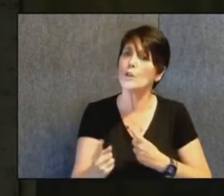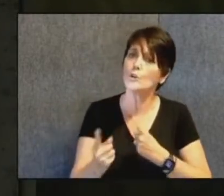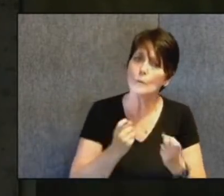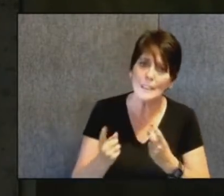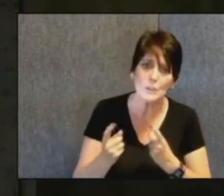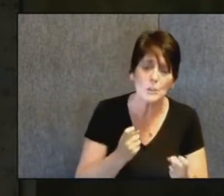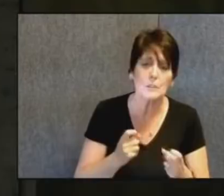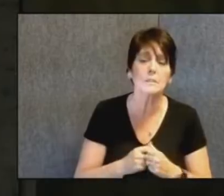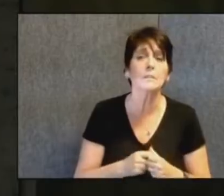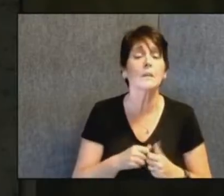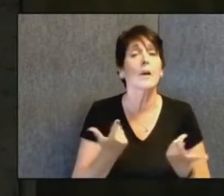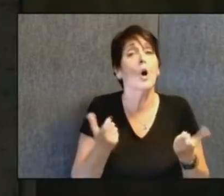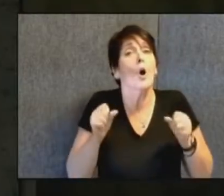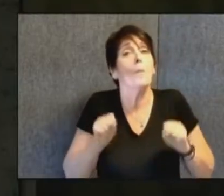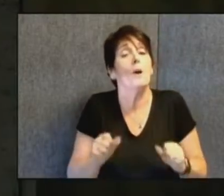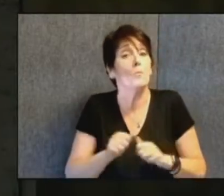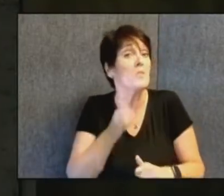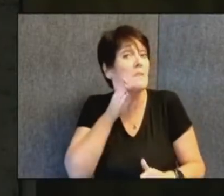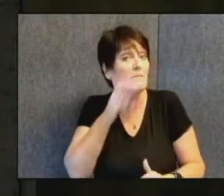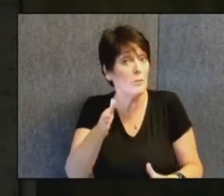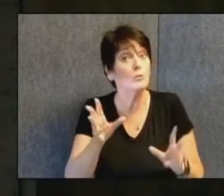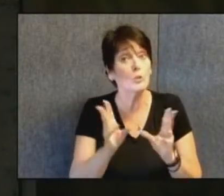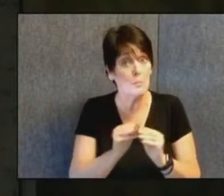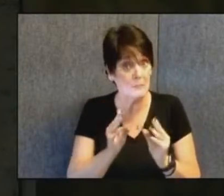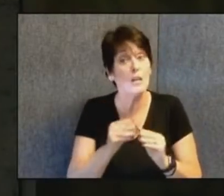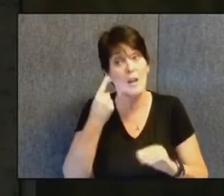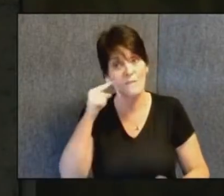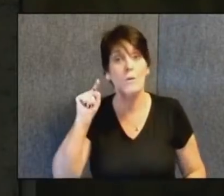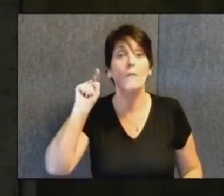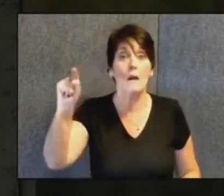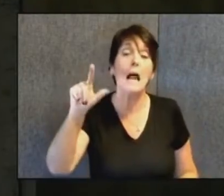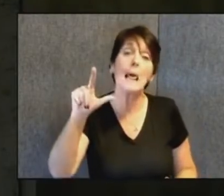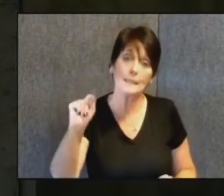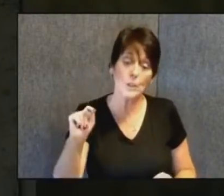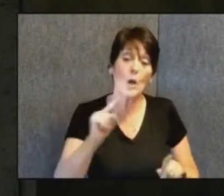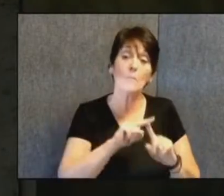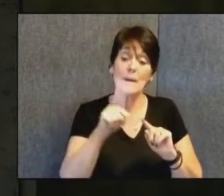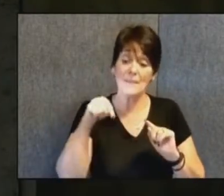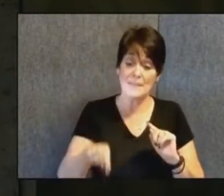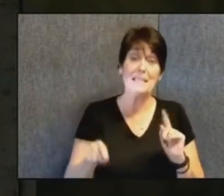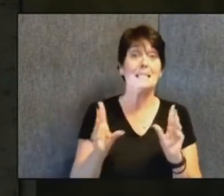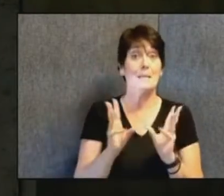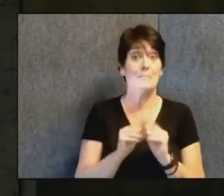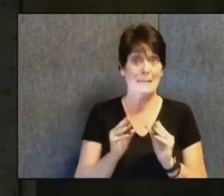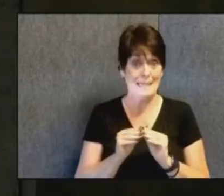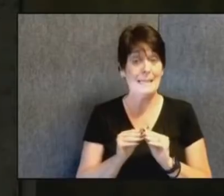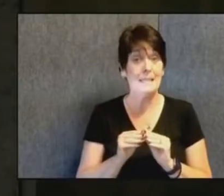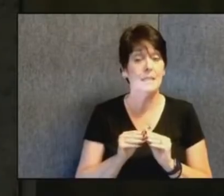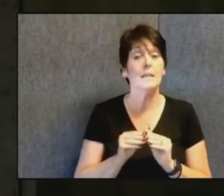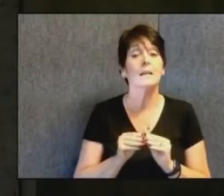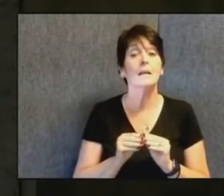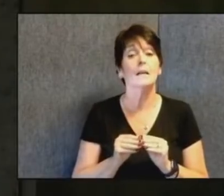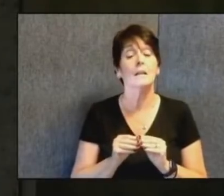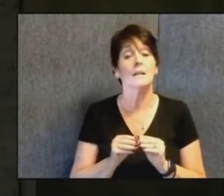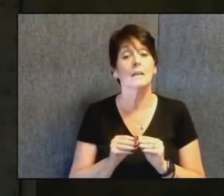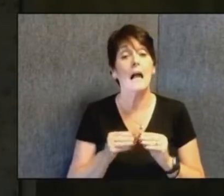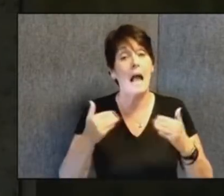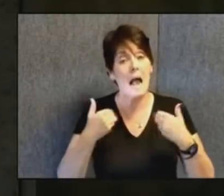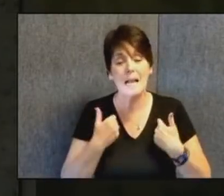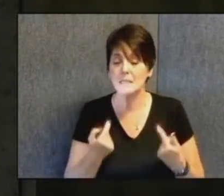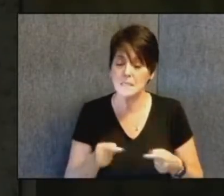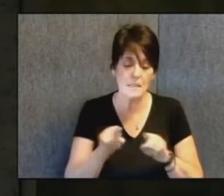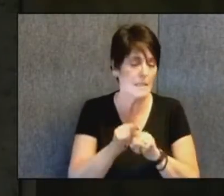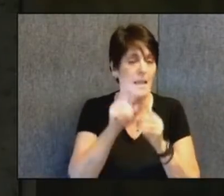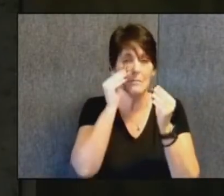questions, potentially with future meetings for Lake Tahoe, but also this meeting here has